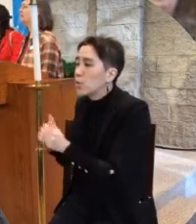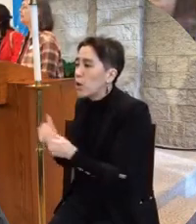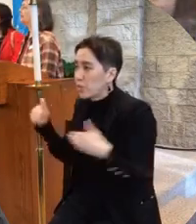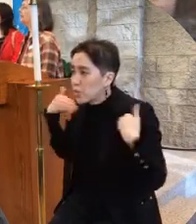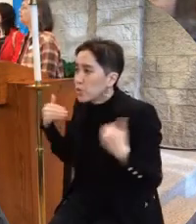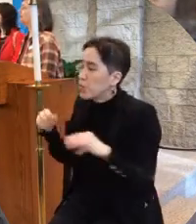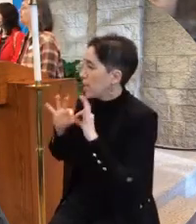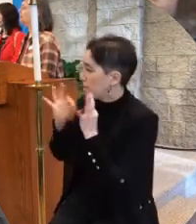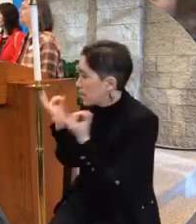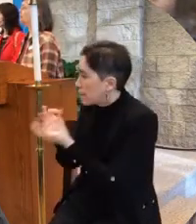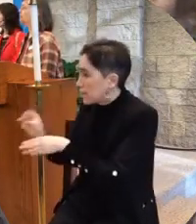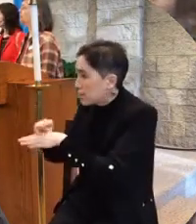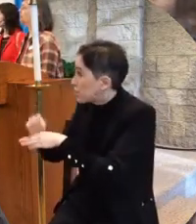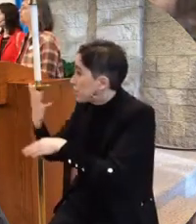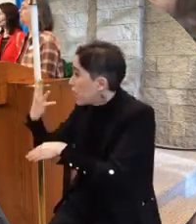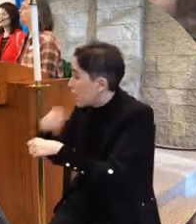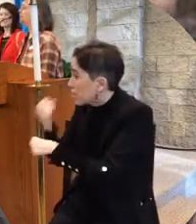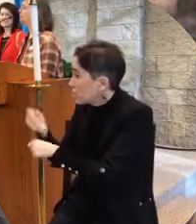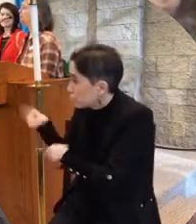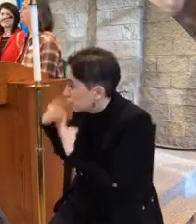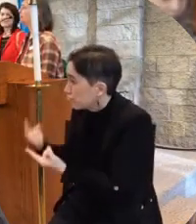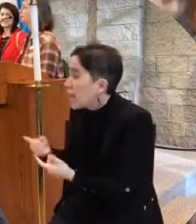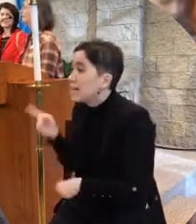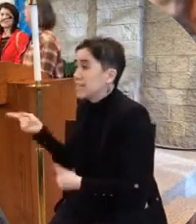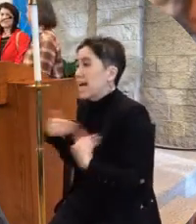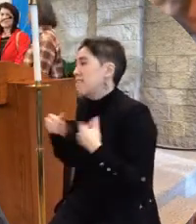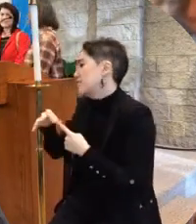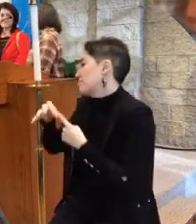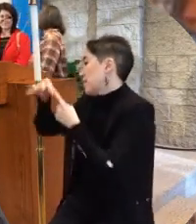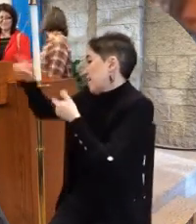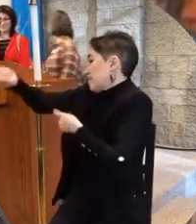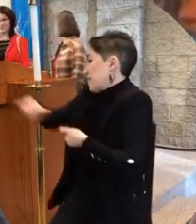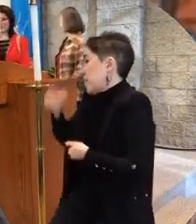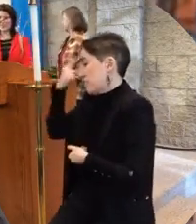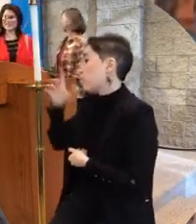5 years, and she has a special invitation to parents.